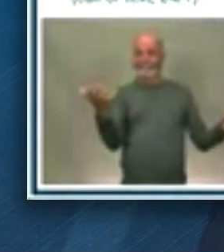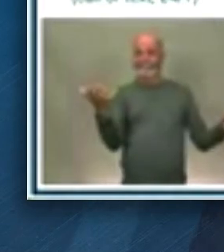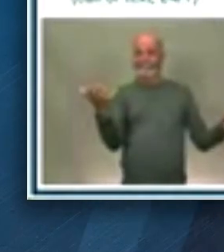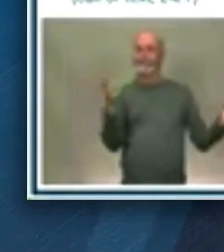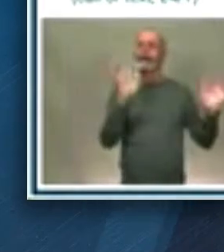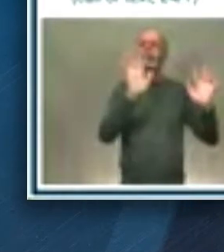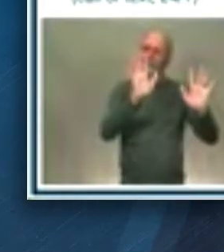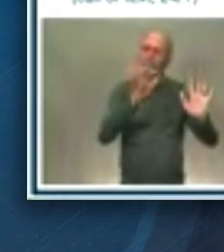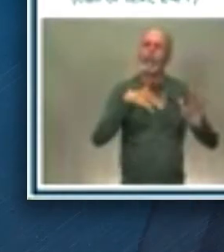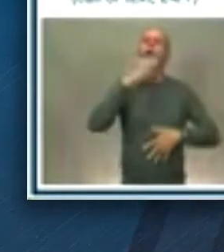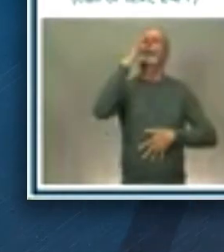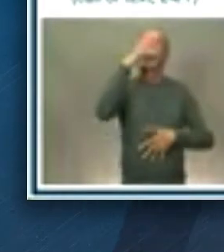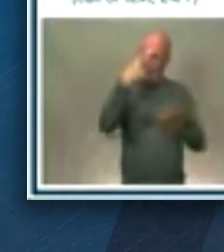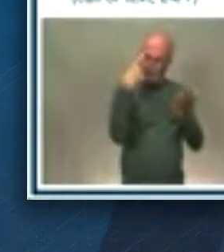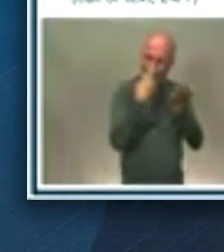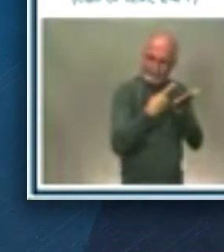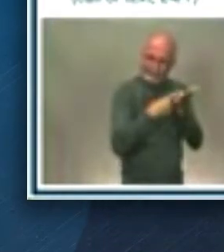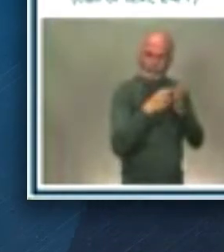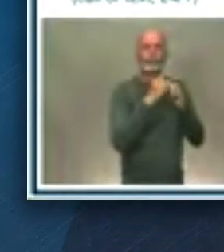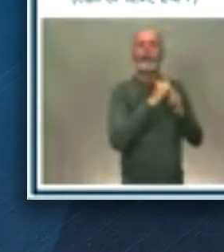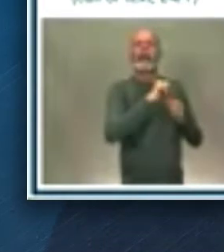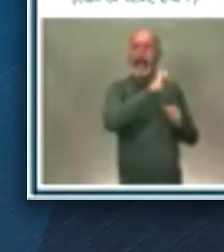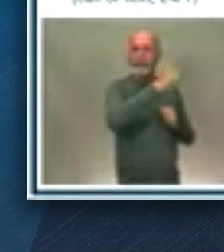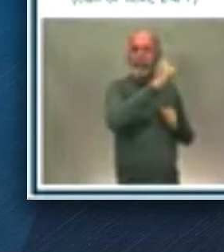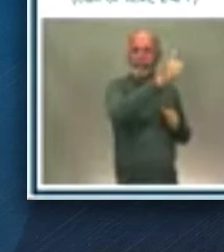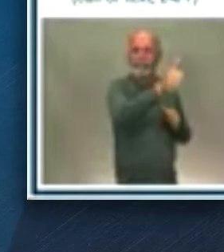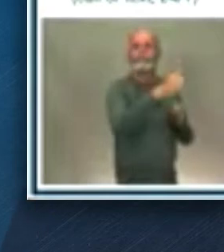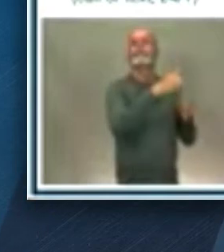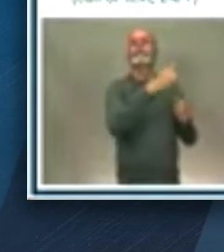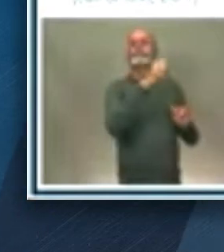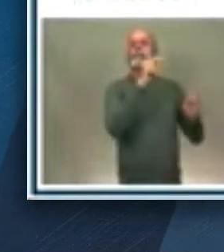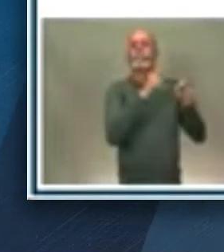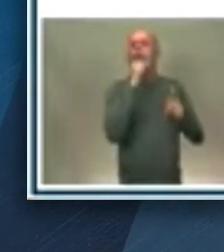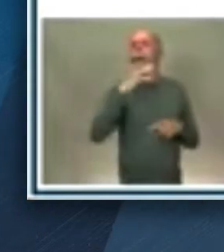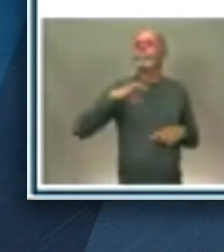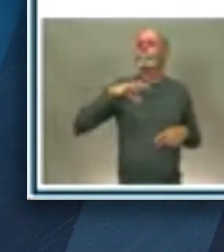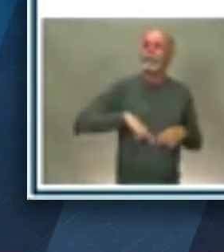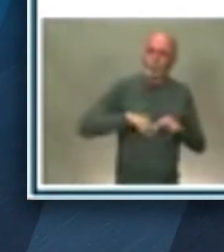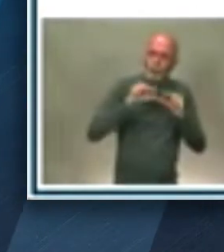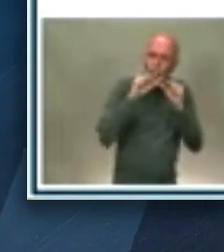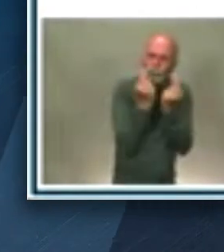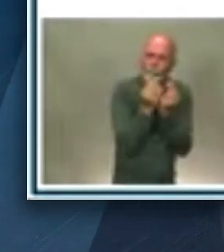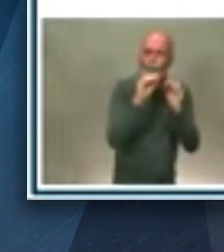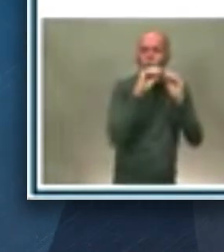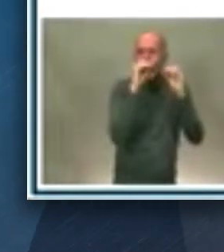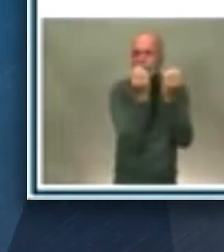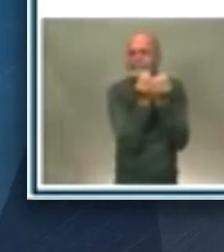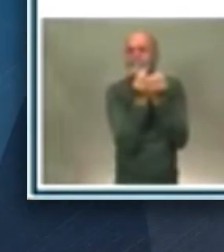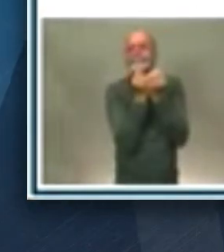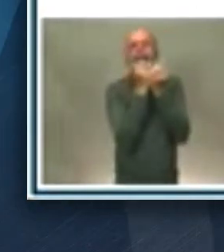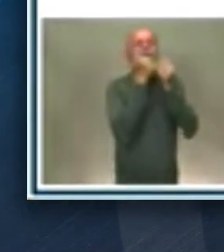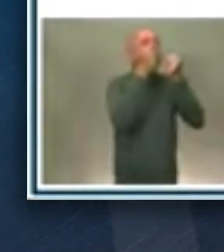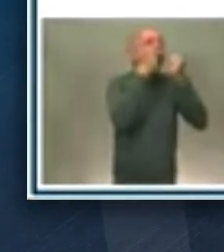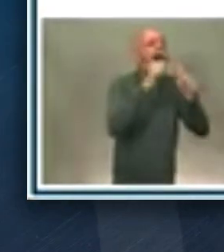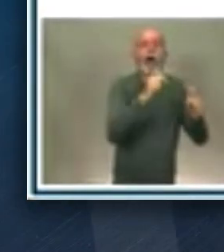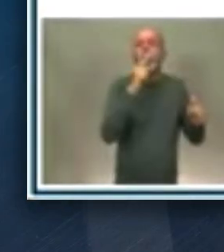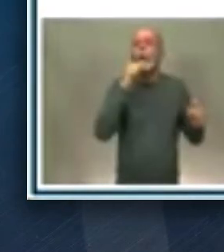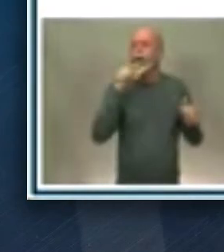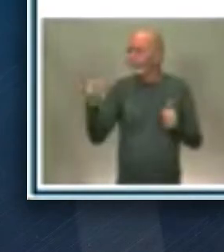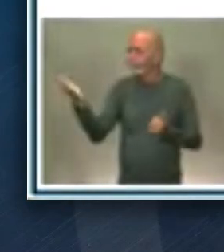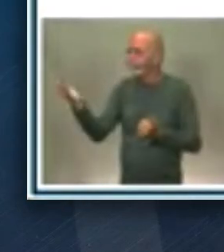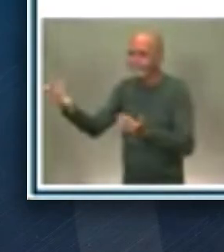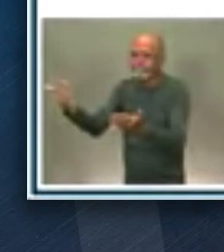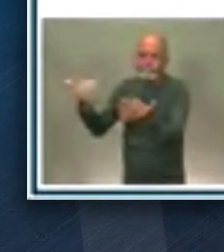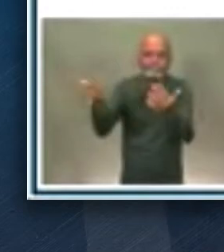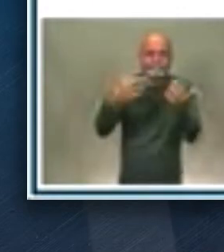commission. We'll talk to not-for-profit groups. We'll talk to anyone who wants to talk to us